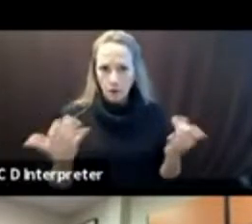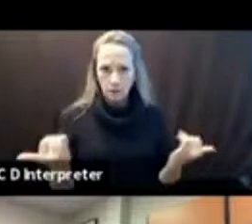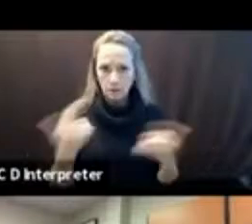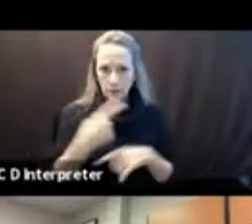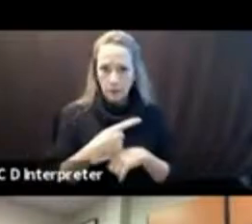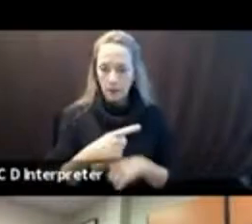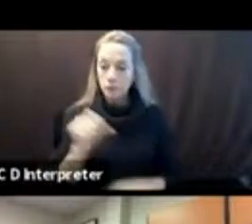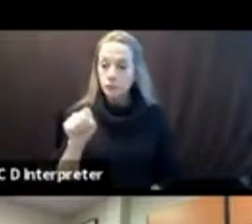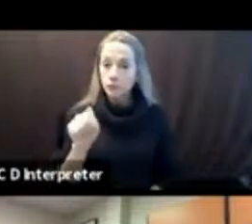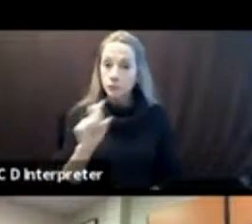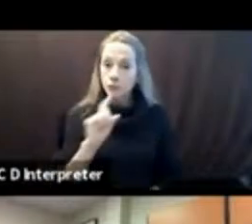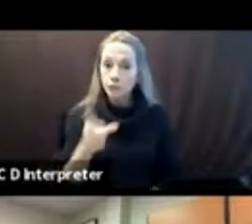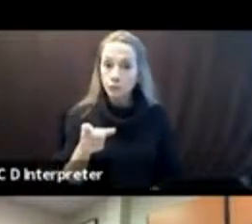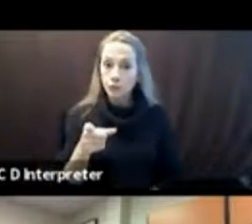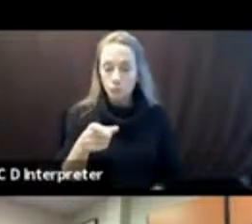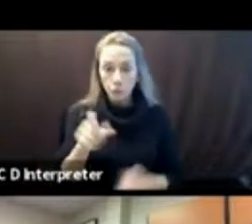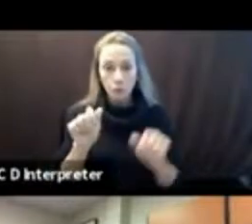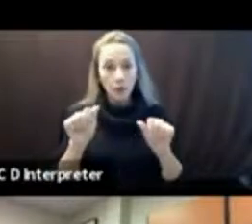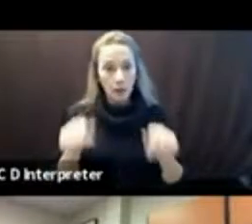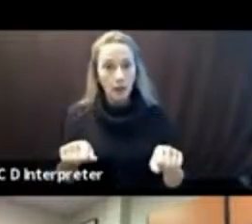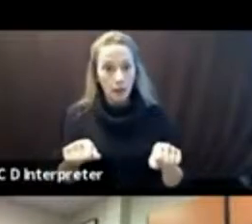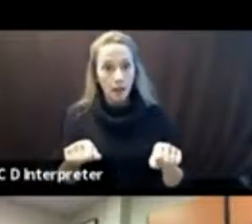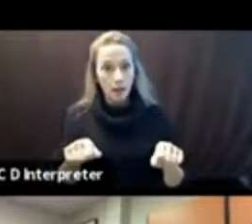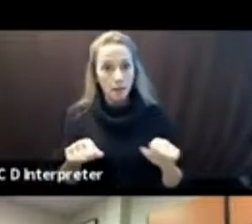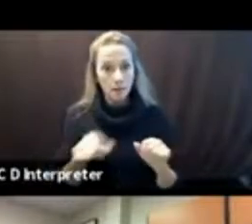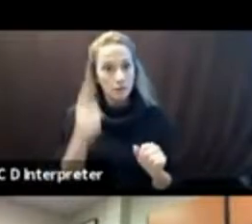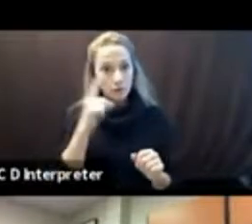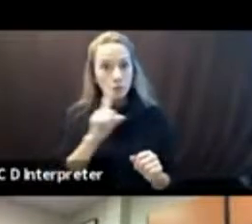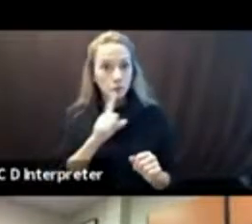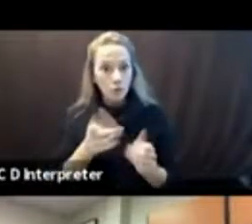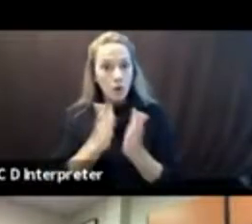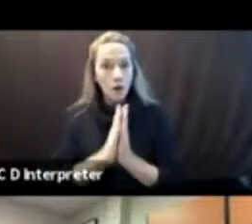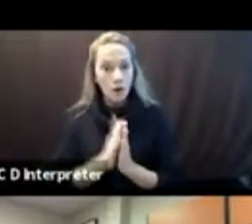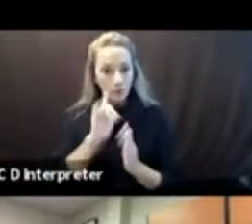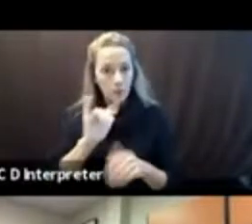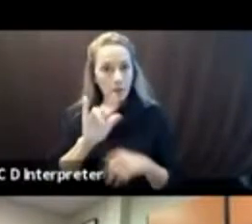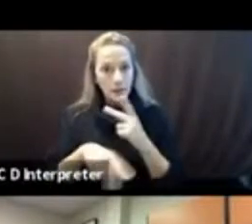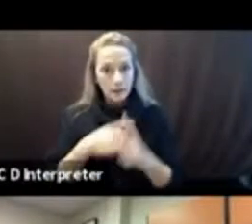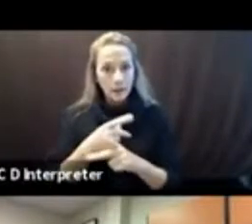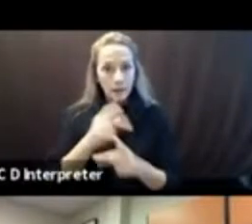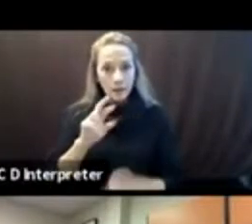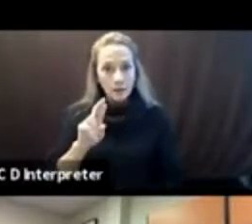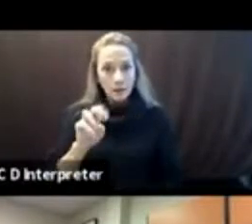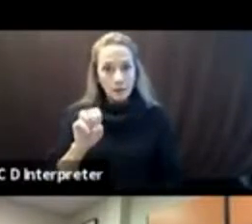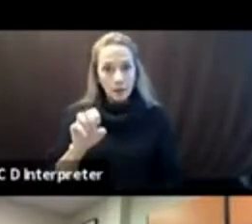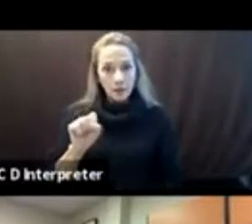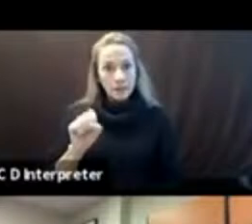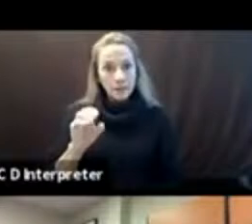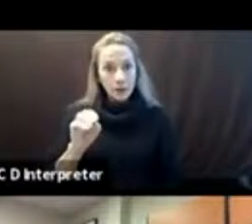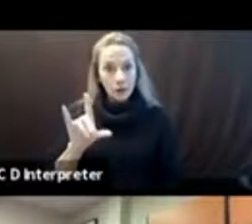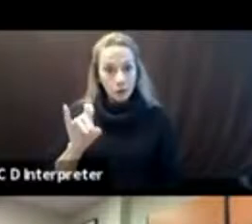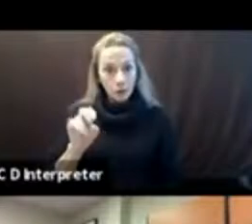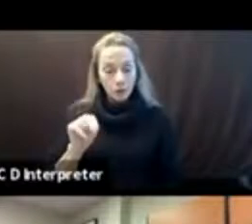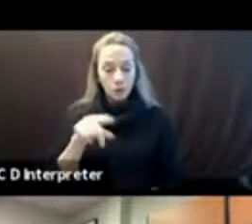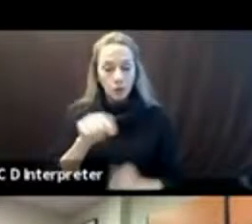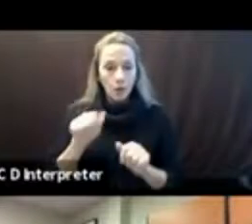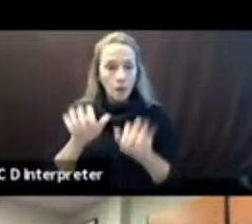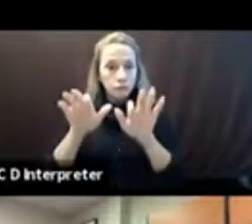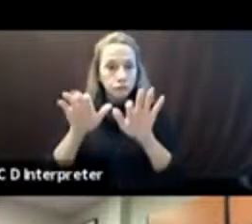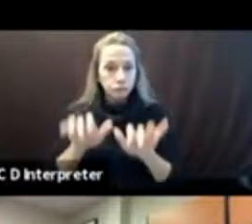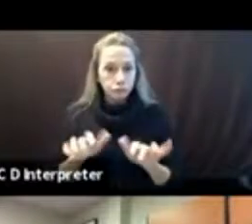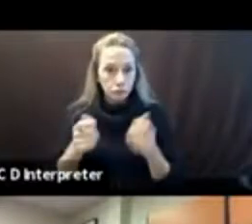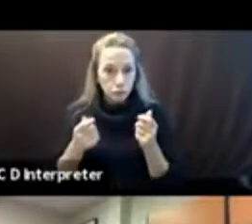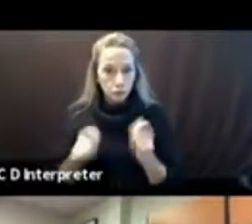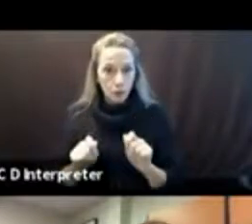Sure. You can, in fact, pass such a resolution. You can either try to write one up